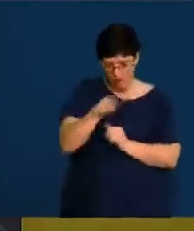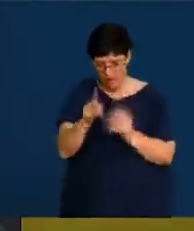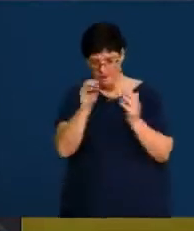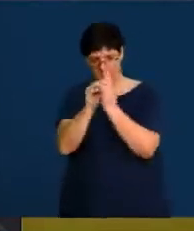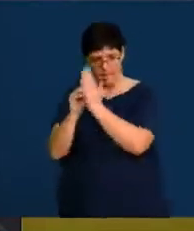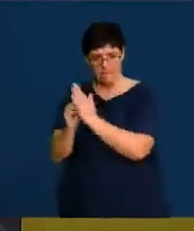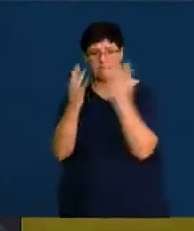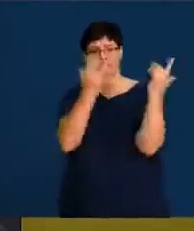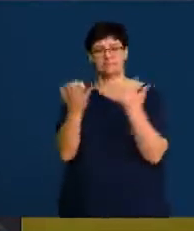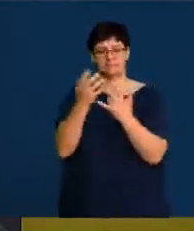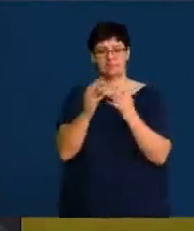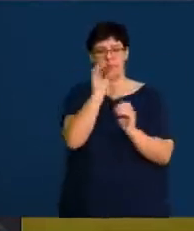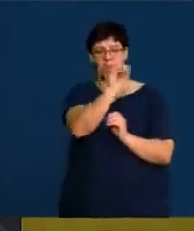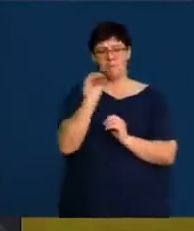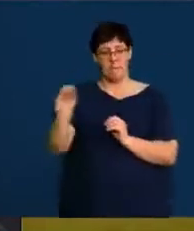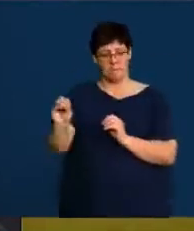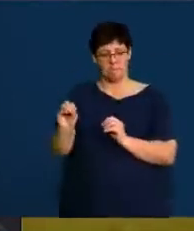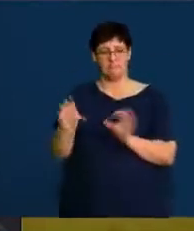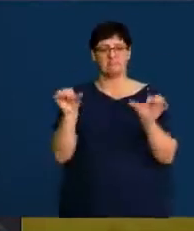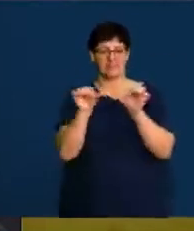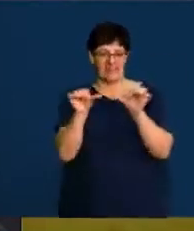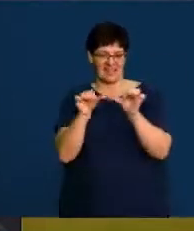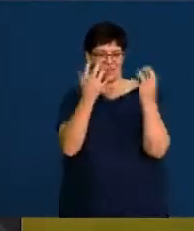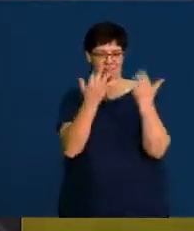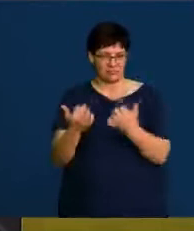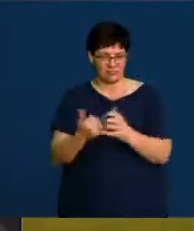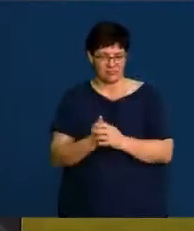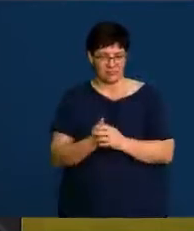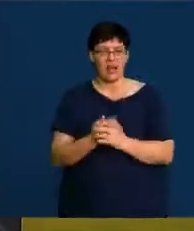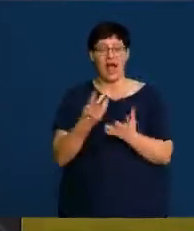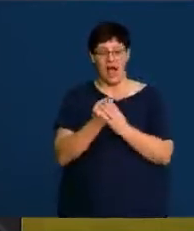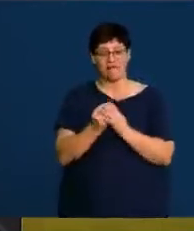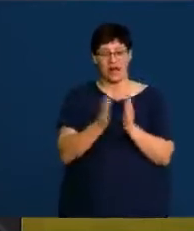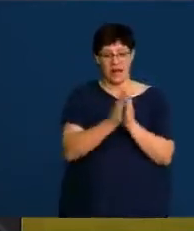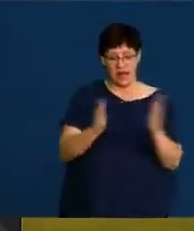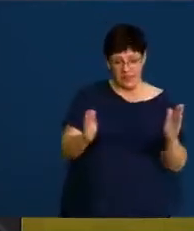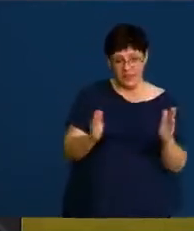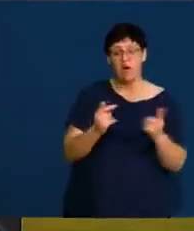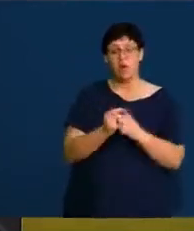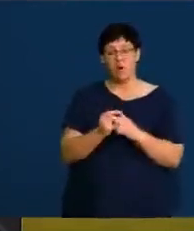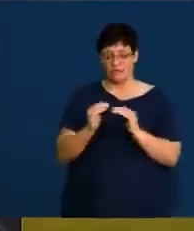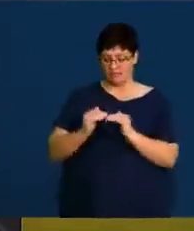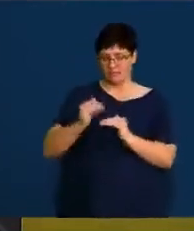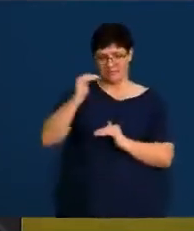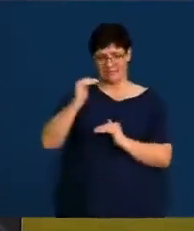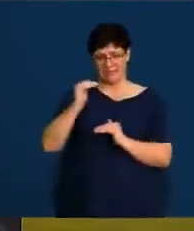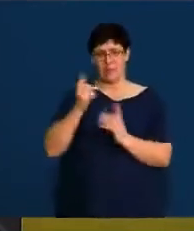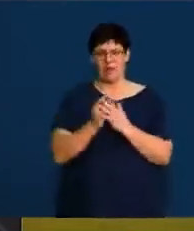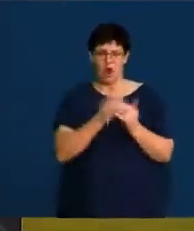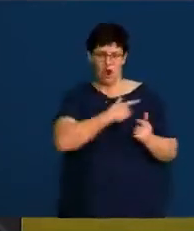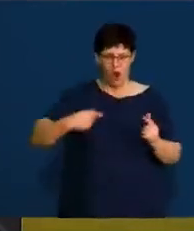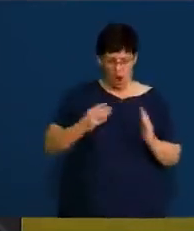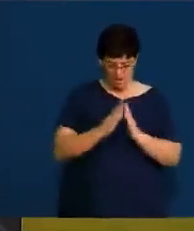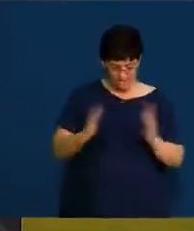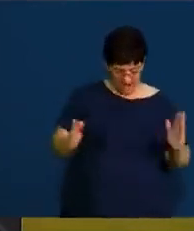calculated and measure the distances around these objects. It has a length or a long side and the breadth, which is the